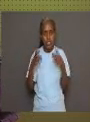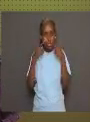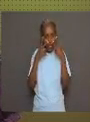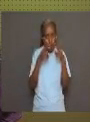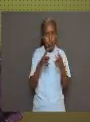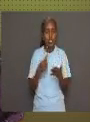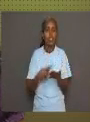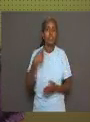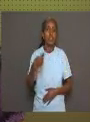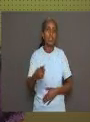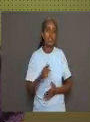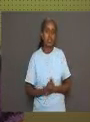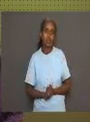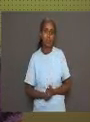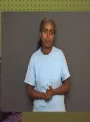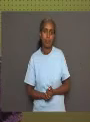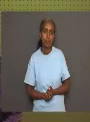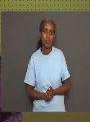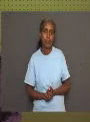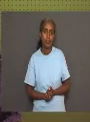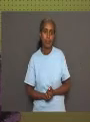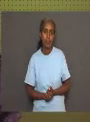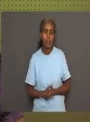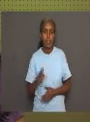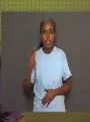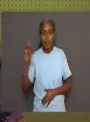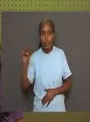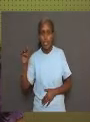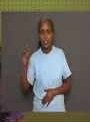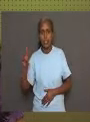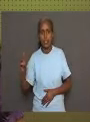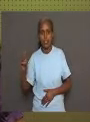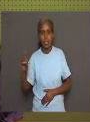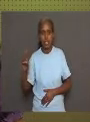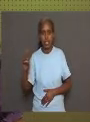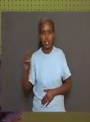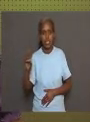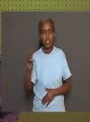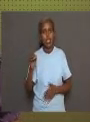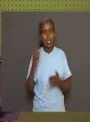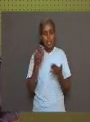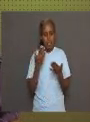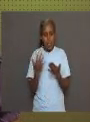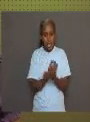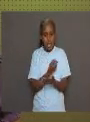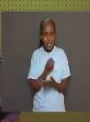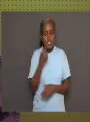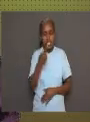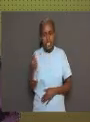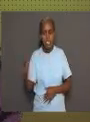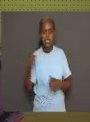at next. Mean deviation takes each value